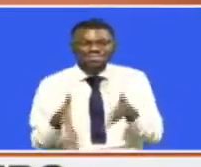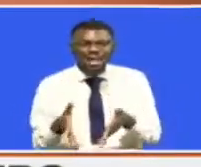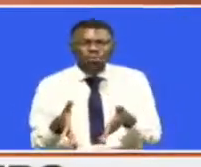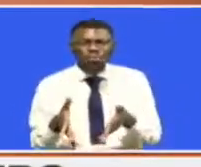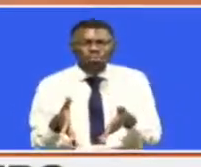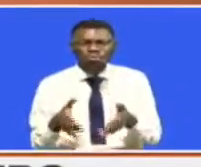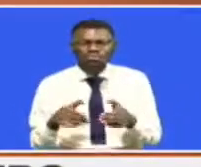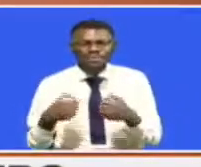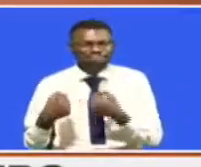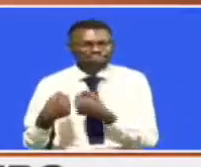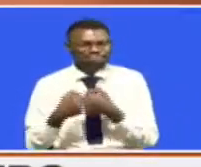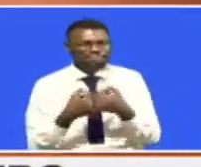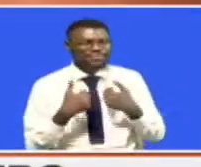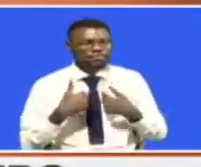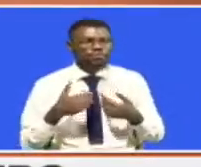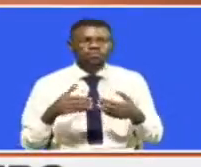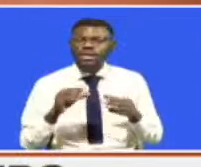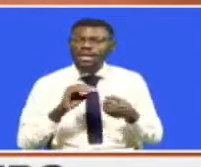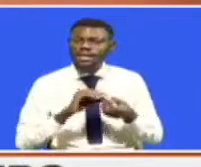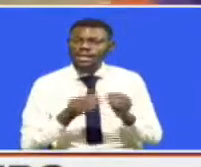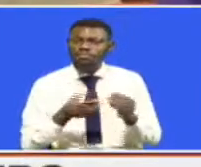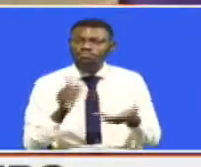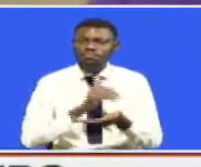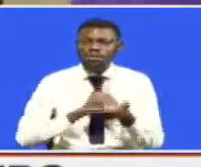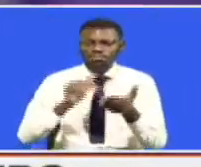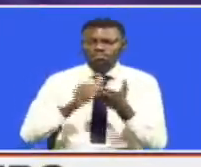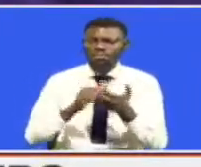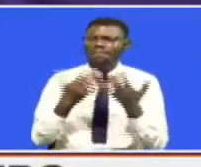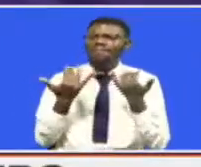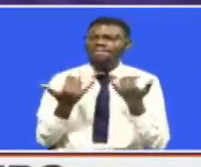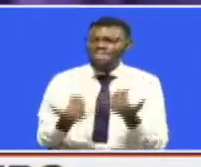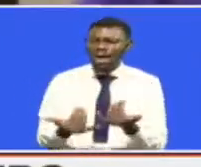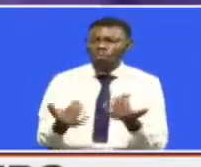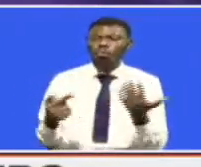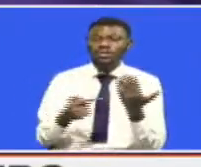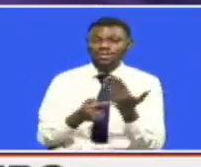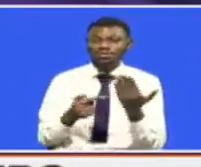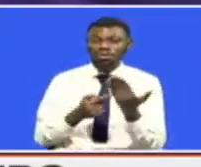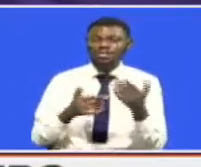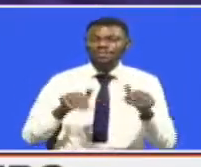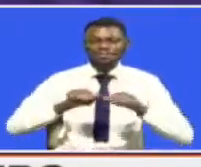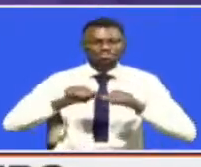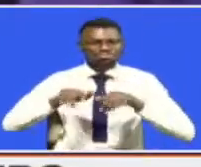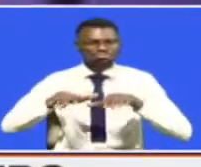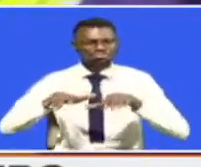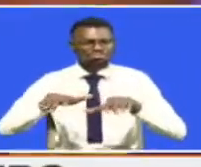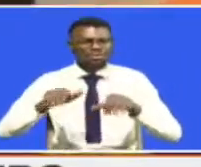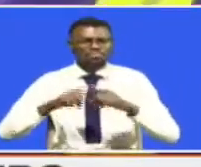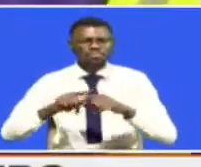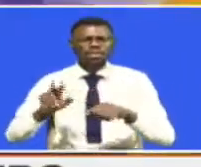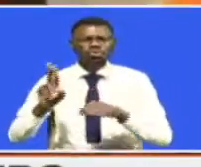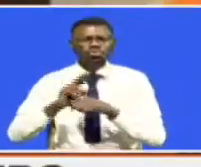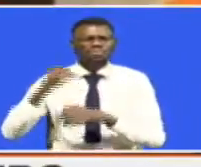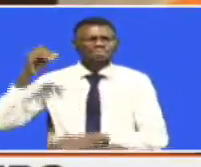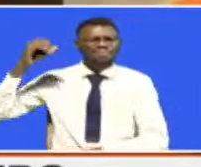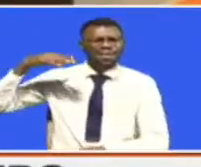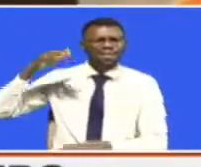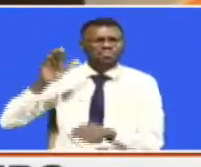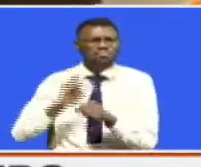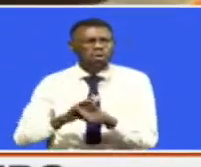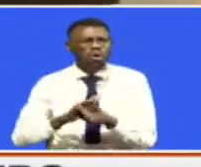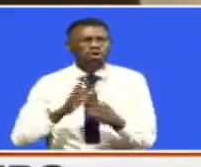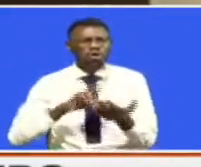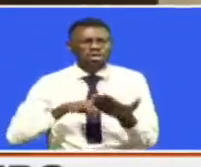with challenges. Data centers being the next big thing in the tech industry, they are energy intensive, consume valuable resources,